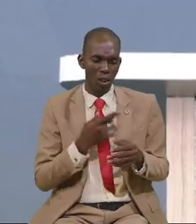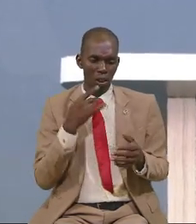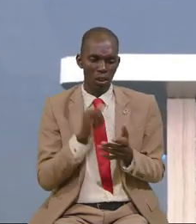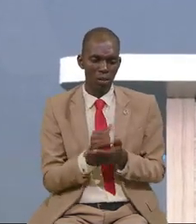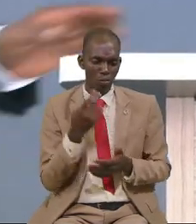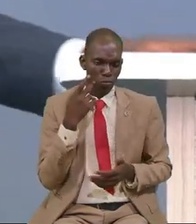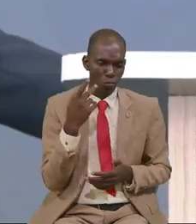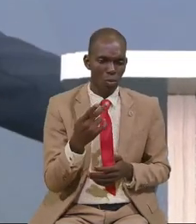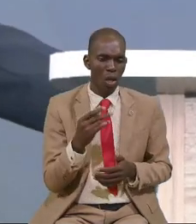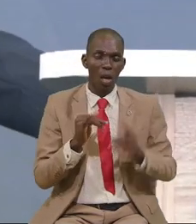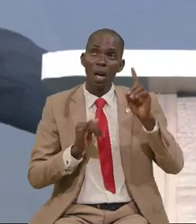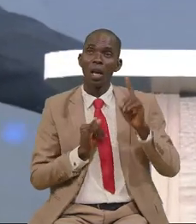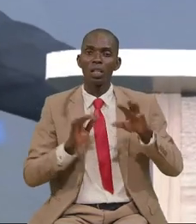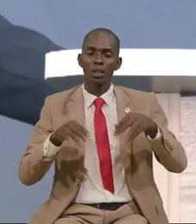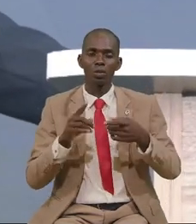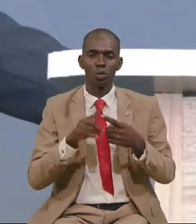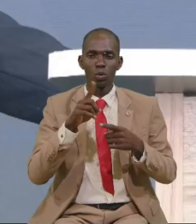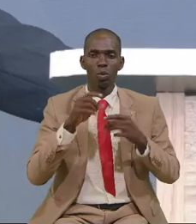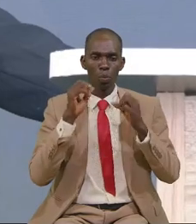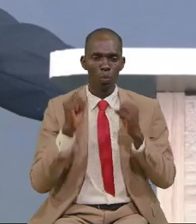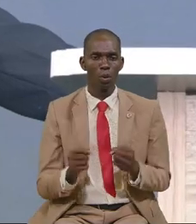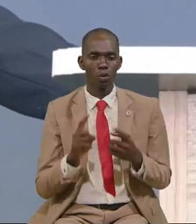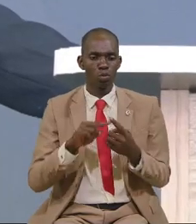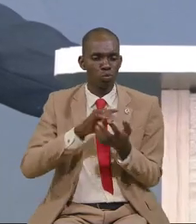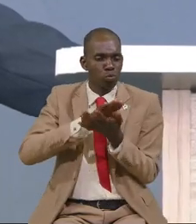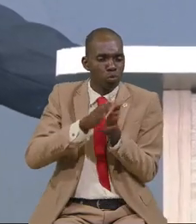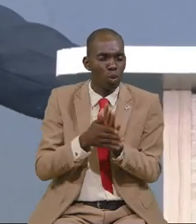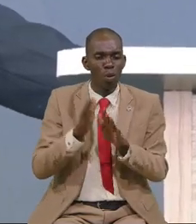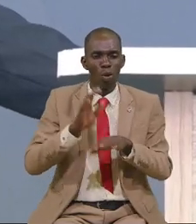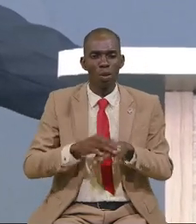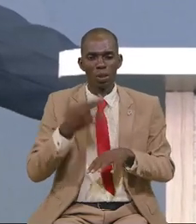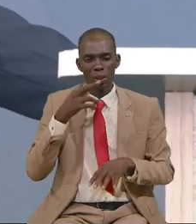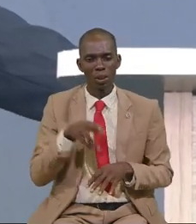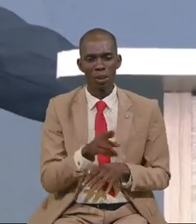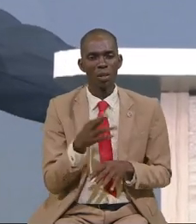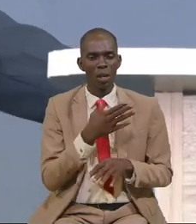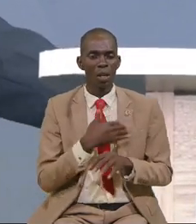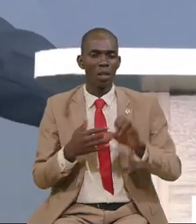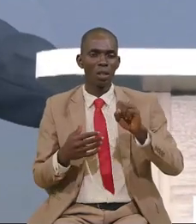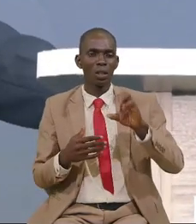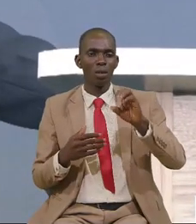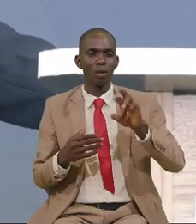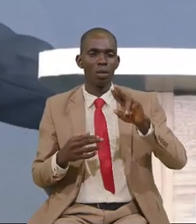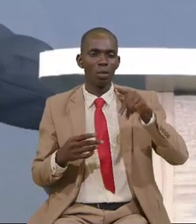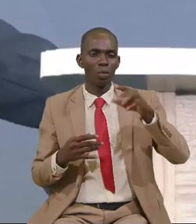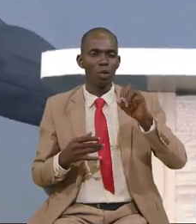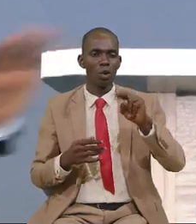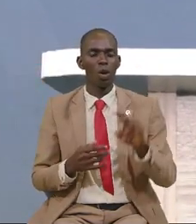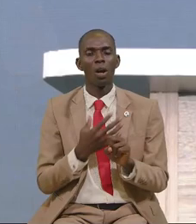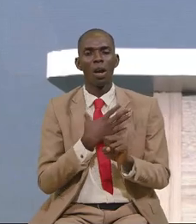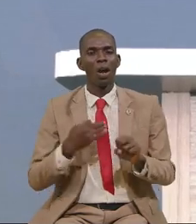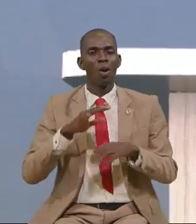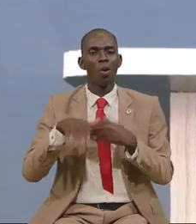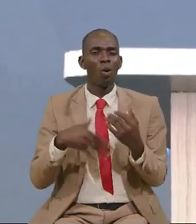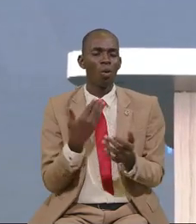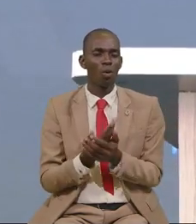power to tread on serpents and scorpions, and over all the power of the enemy,